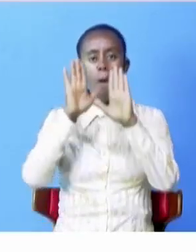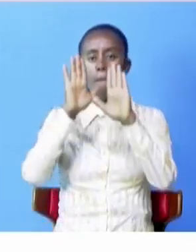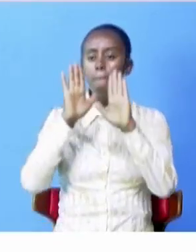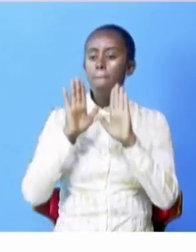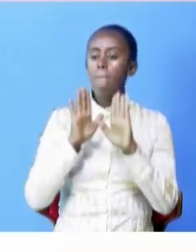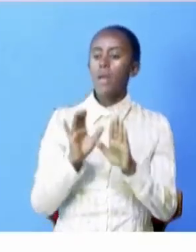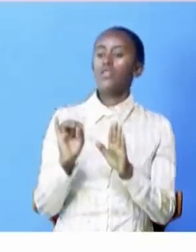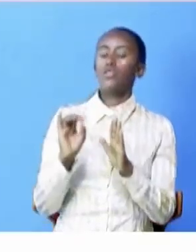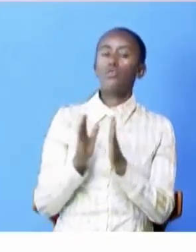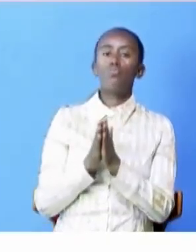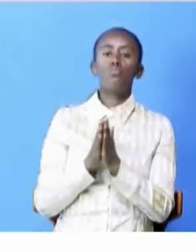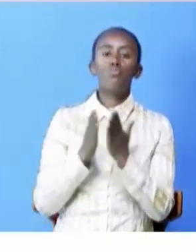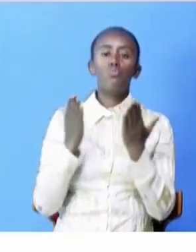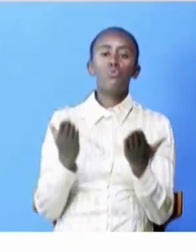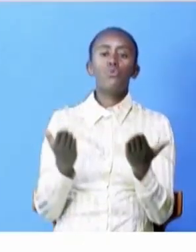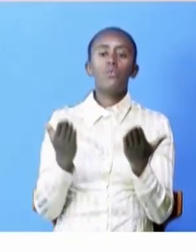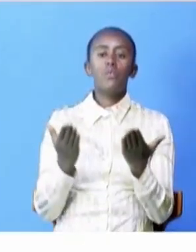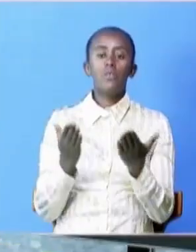book!